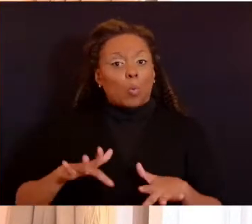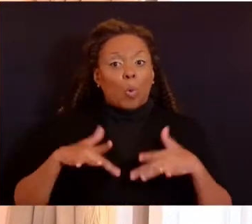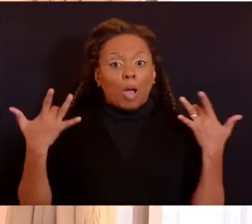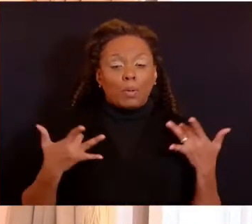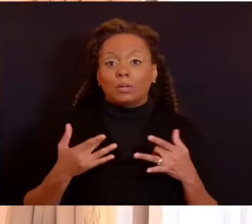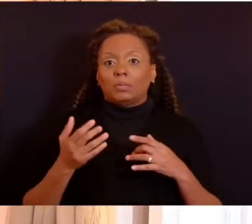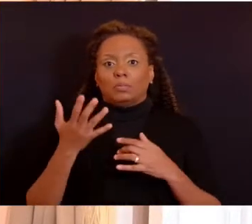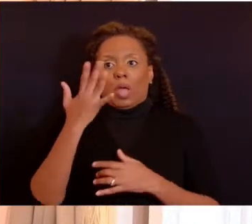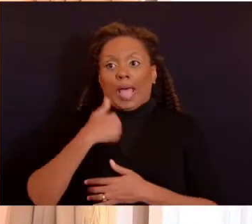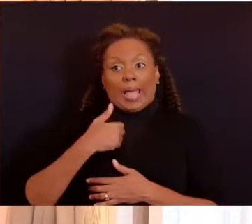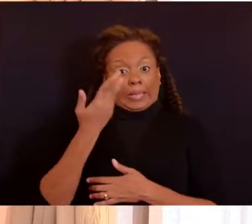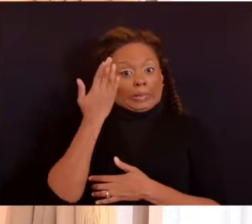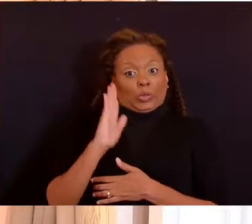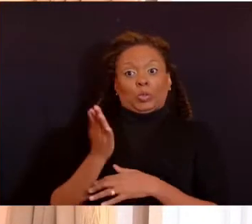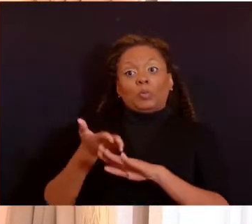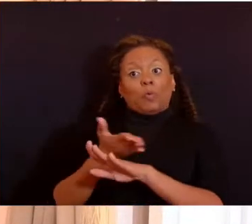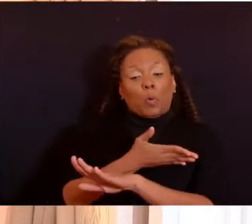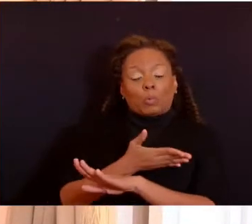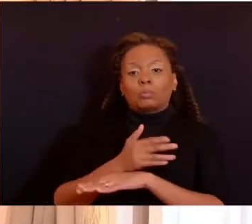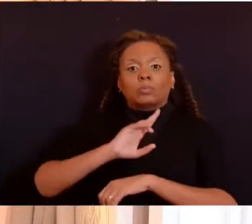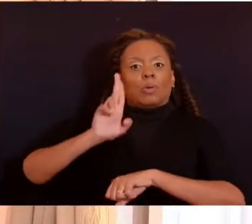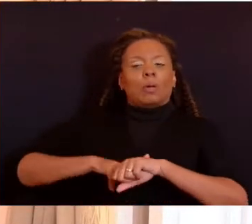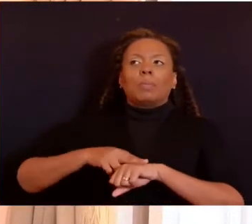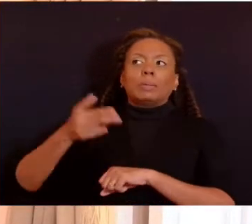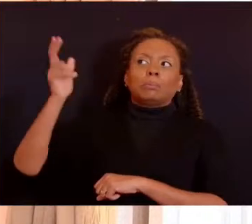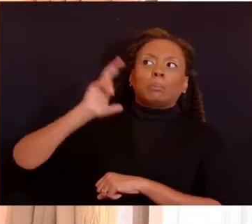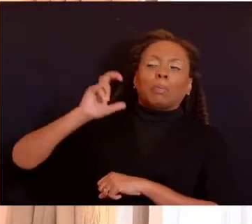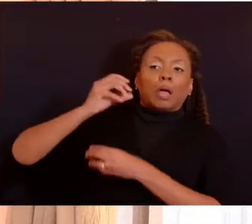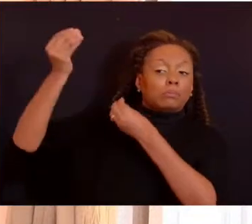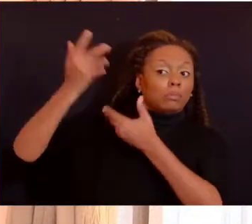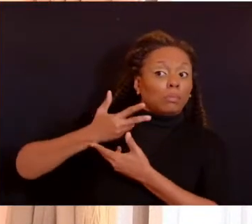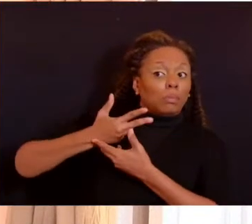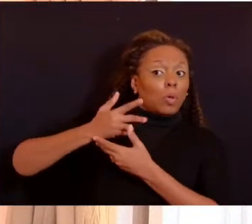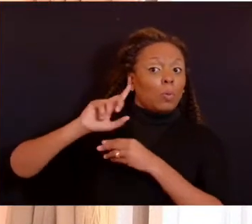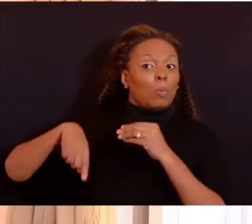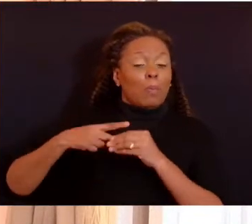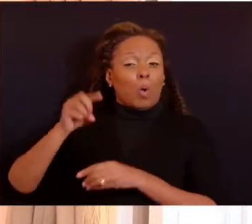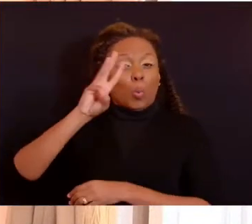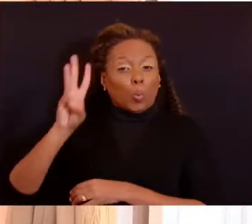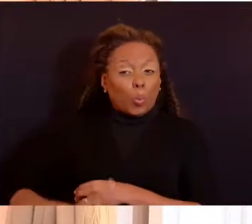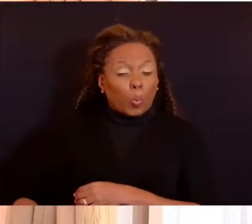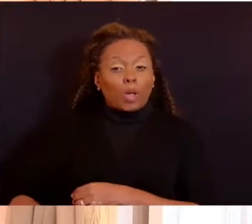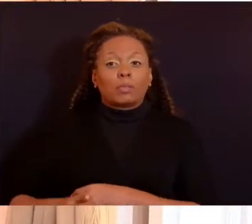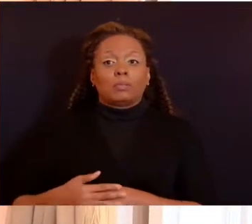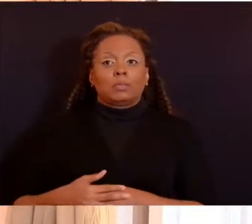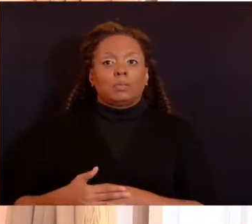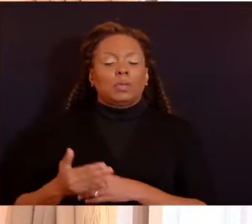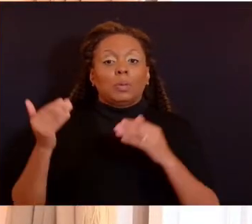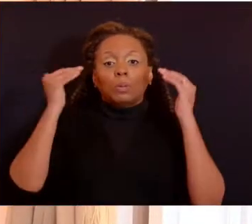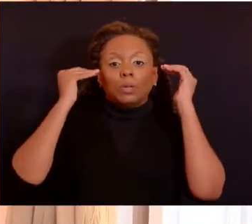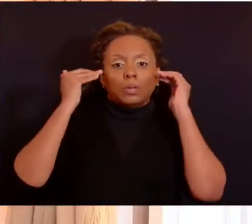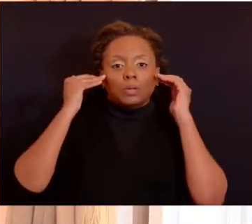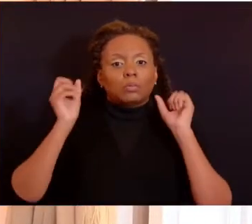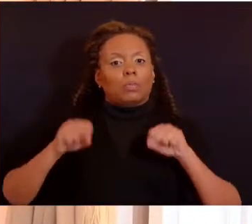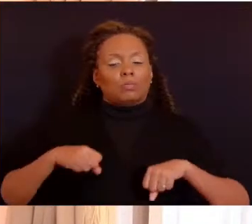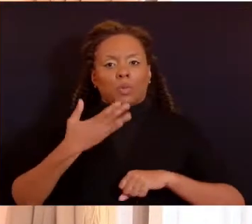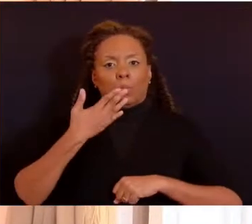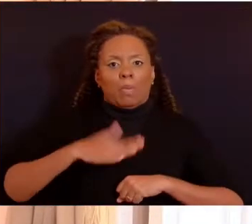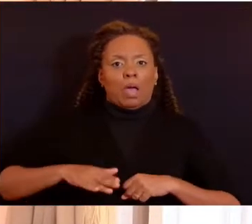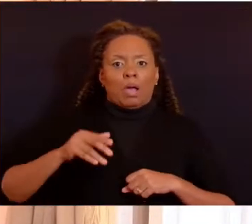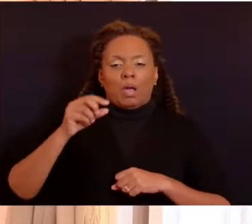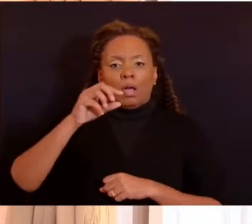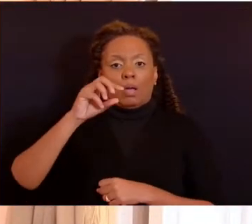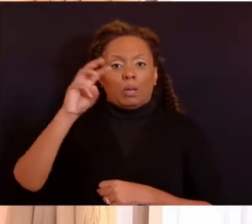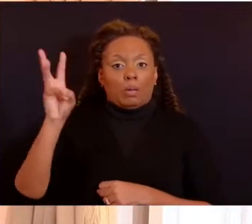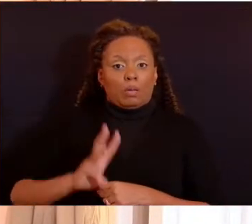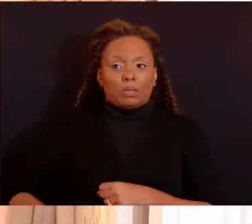We normally know that a hurricane is coming or a storm is coming, or well, we knew that there was likely to be bad weather and tropical wave, but none of